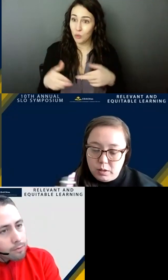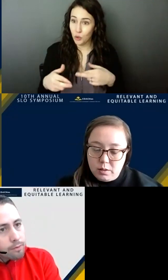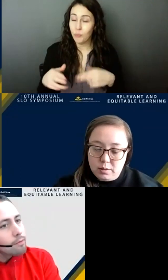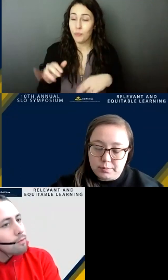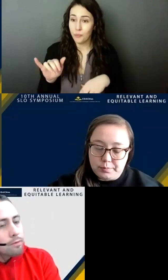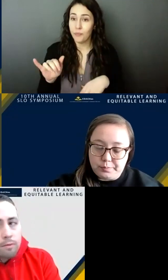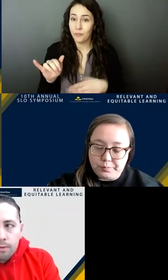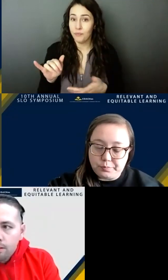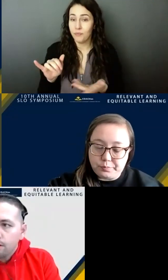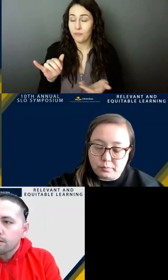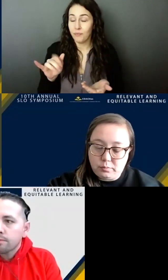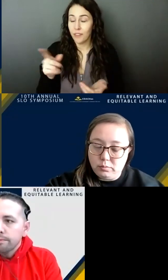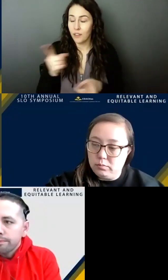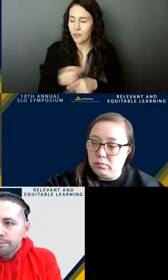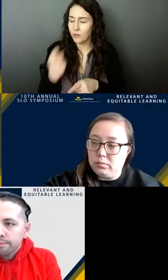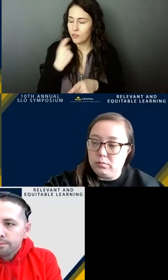that,